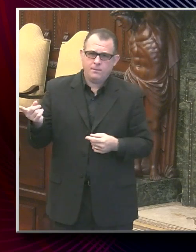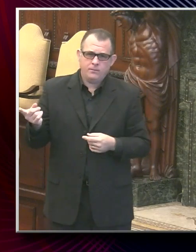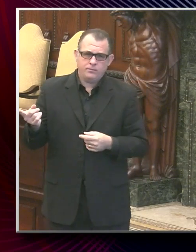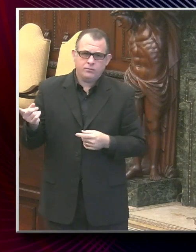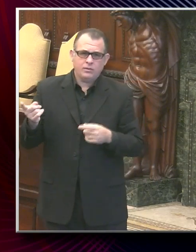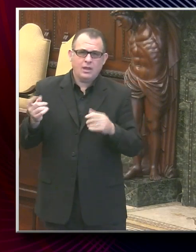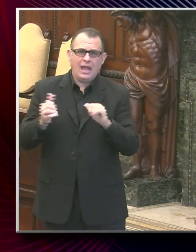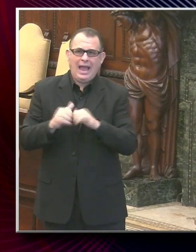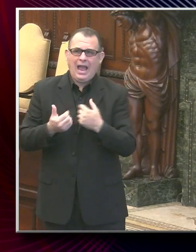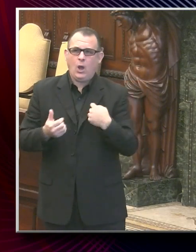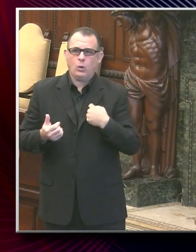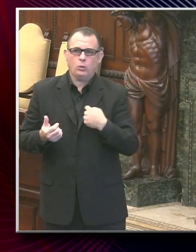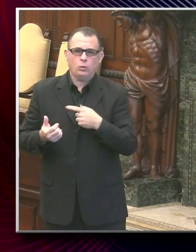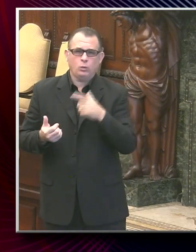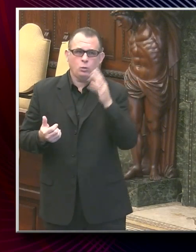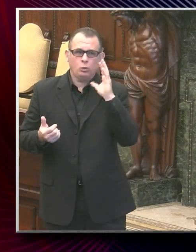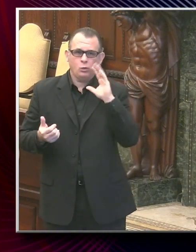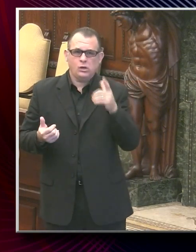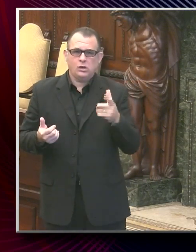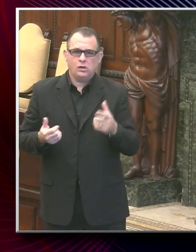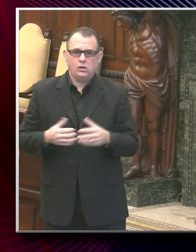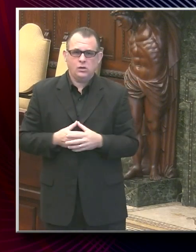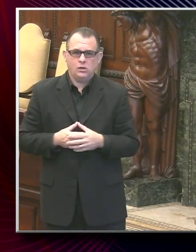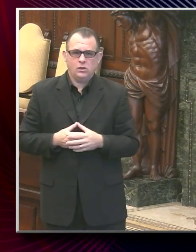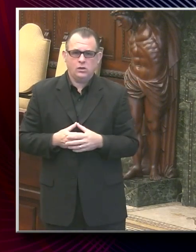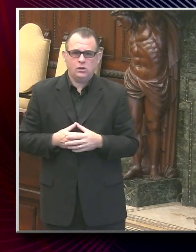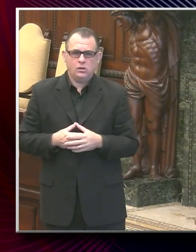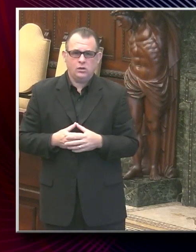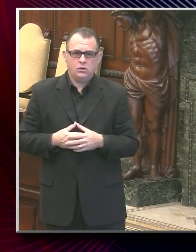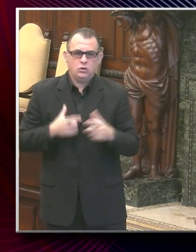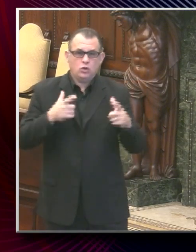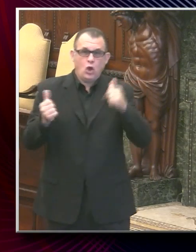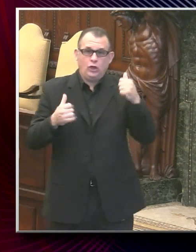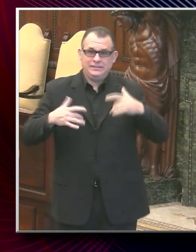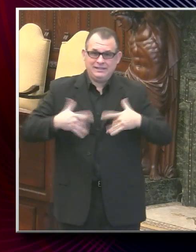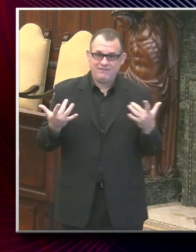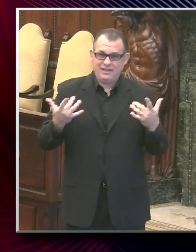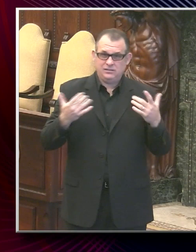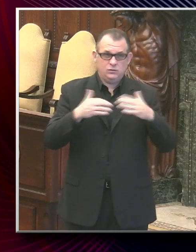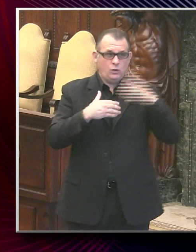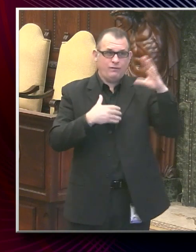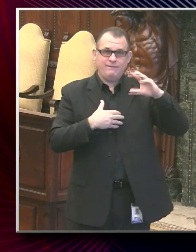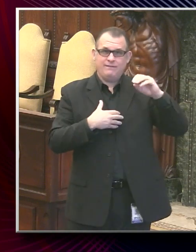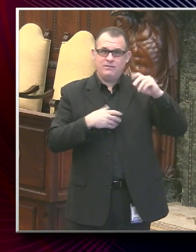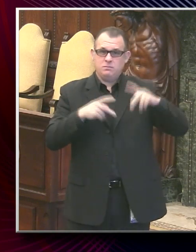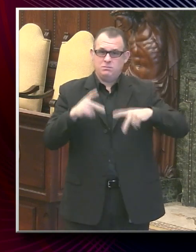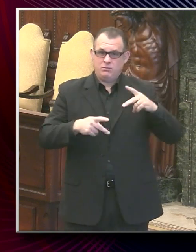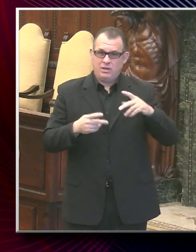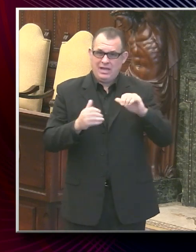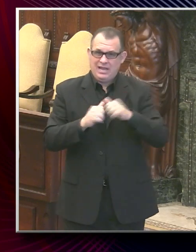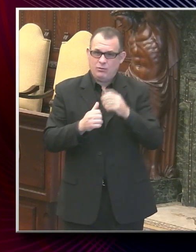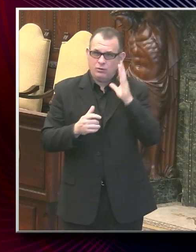this move with not having these large events over 50 people, how will it